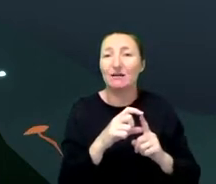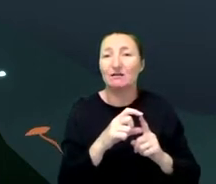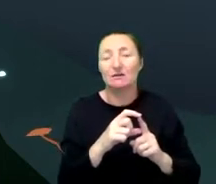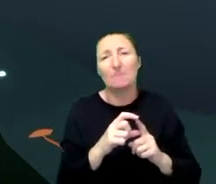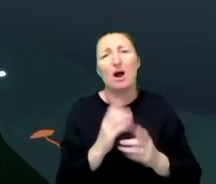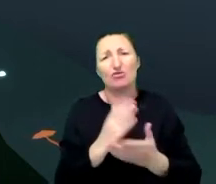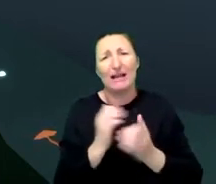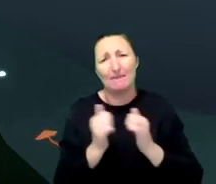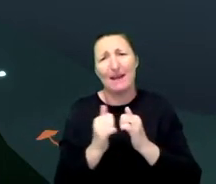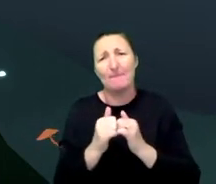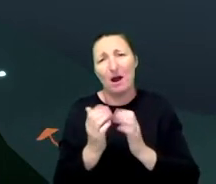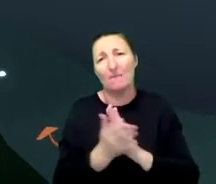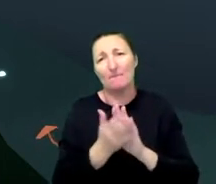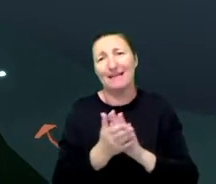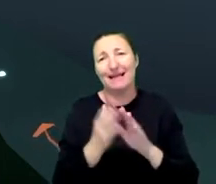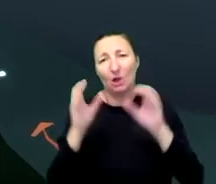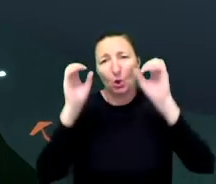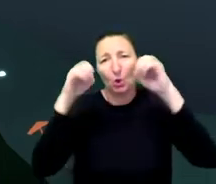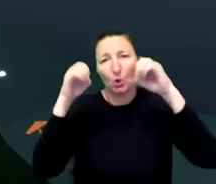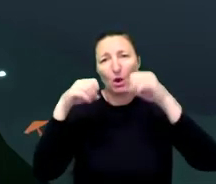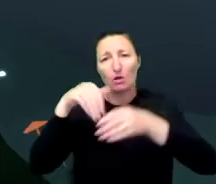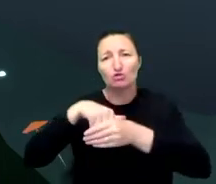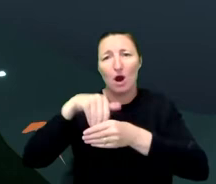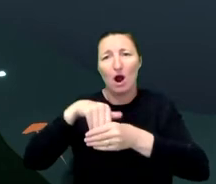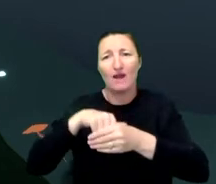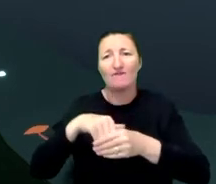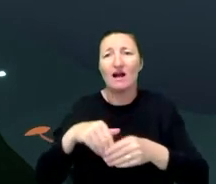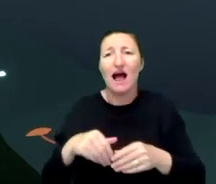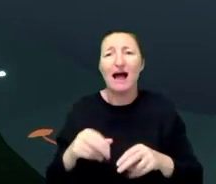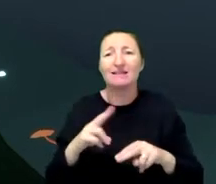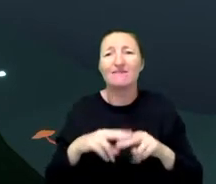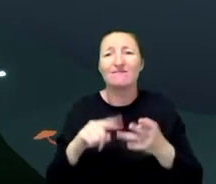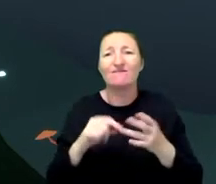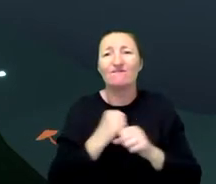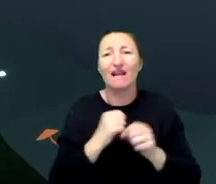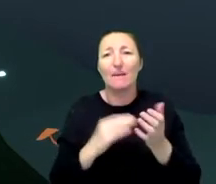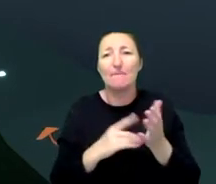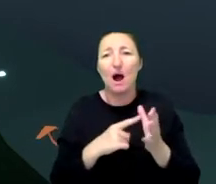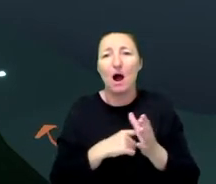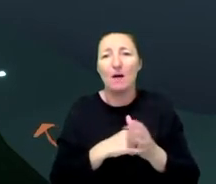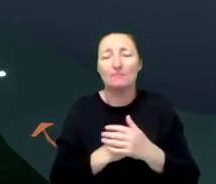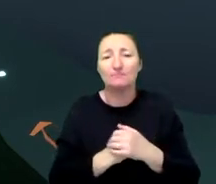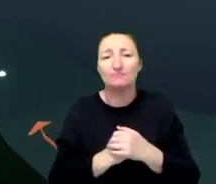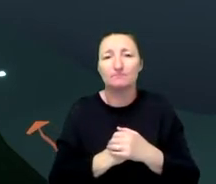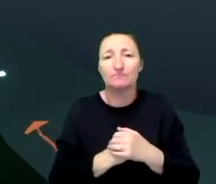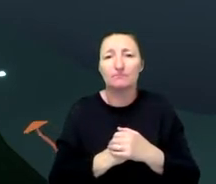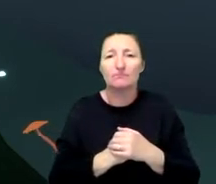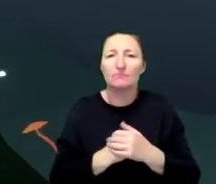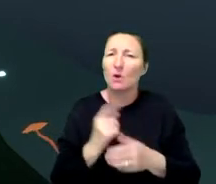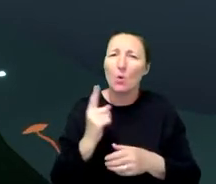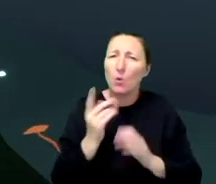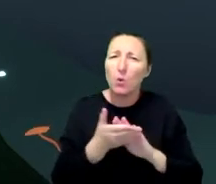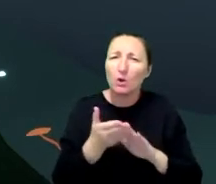Google Drive, Figma. Right. Shout out to Figma, yeah. Fig Jam. What's a paper prototype? A